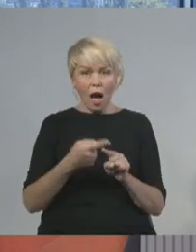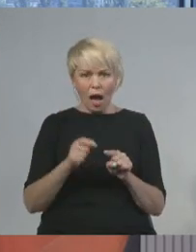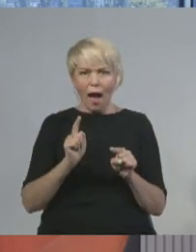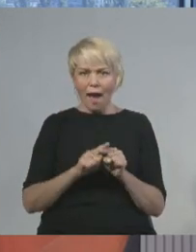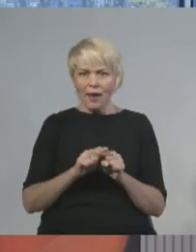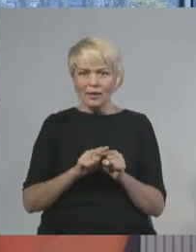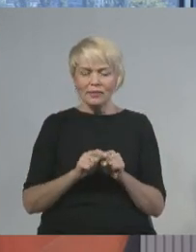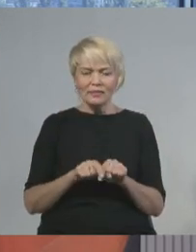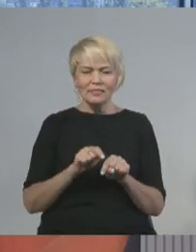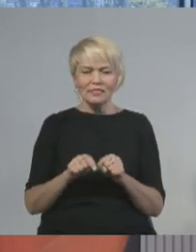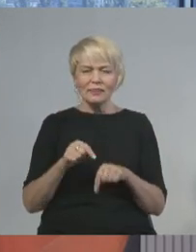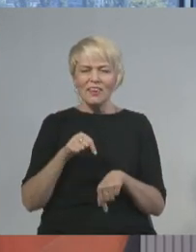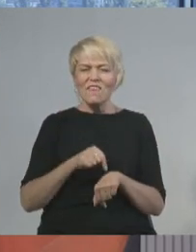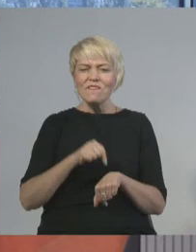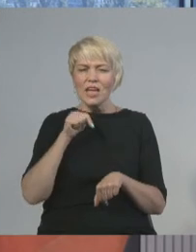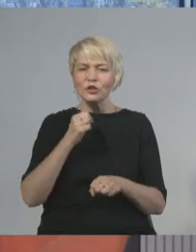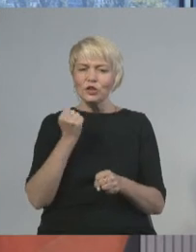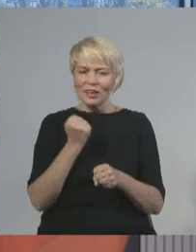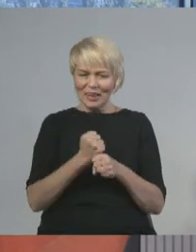during the war